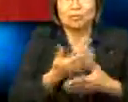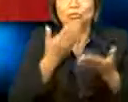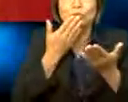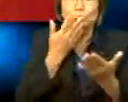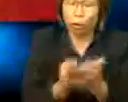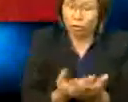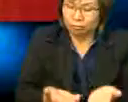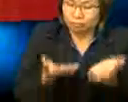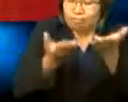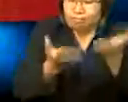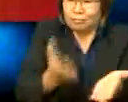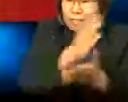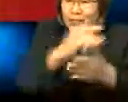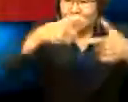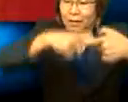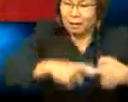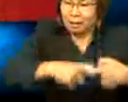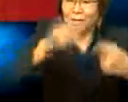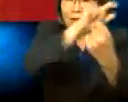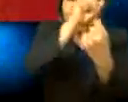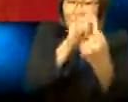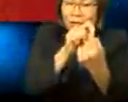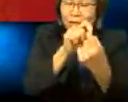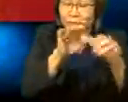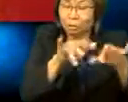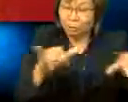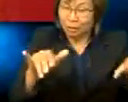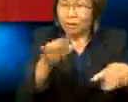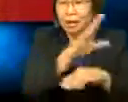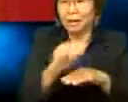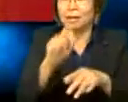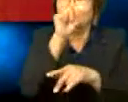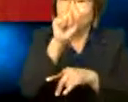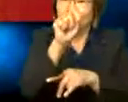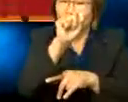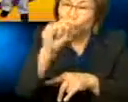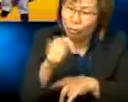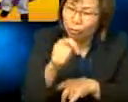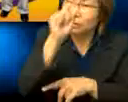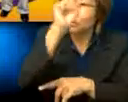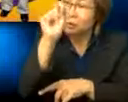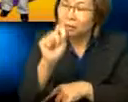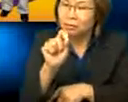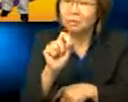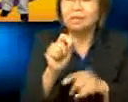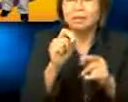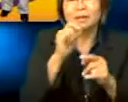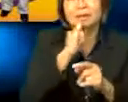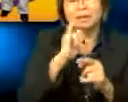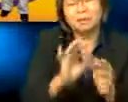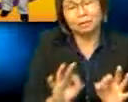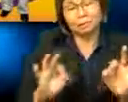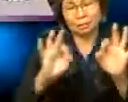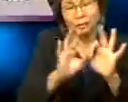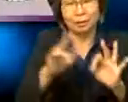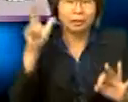linked. Accurate use of spelling and punctuation is essential. Let's hear your